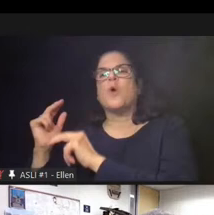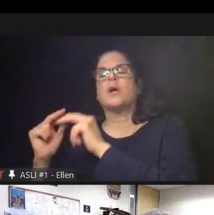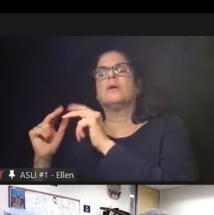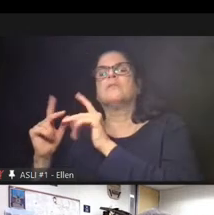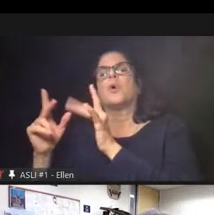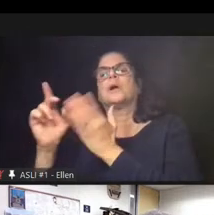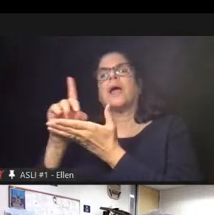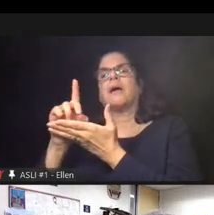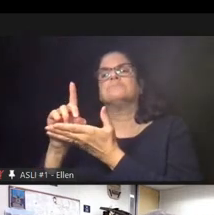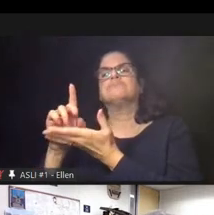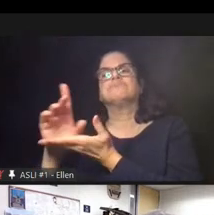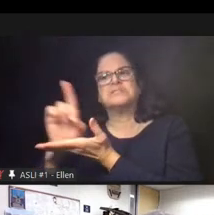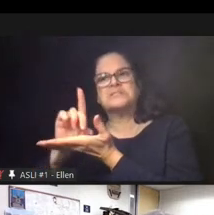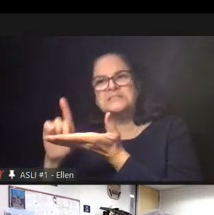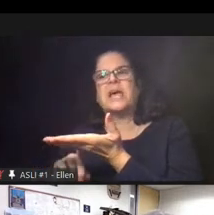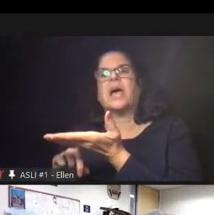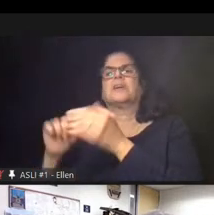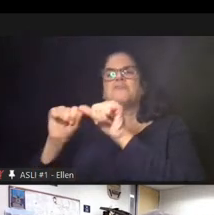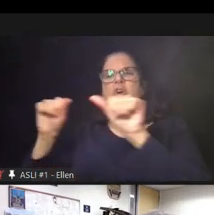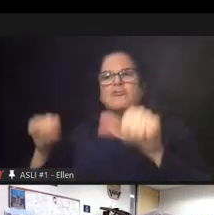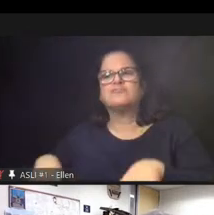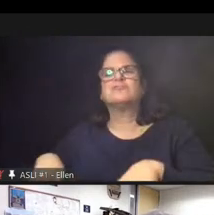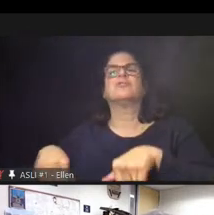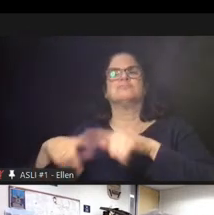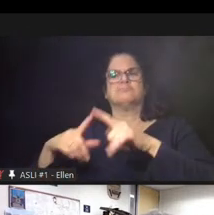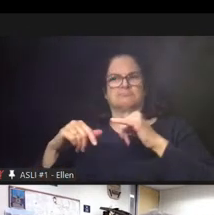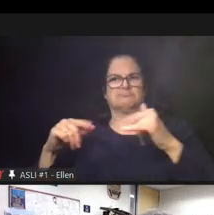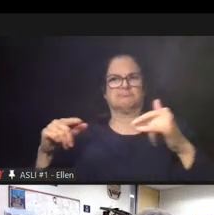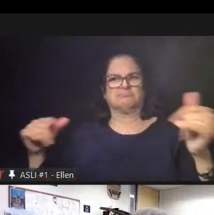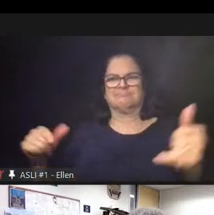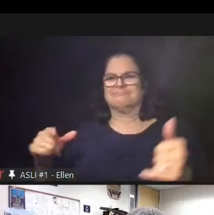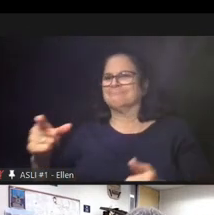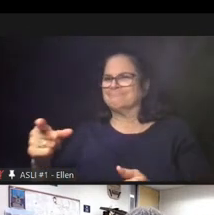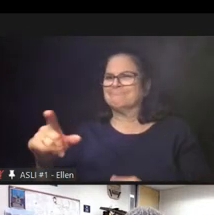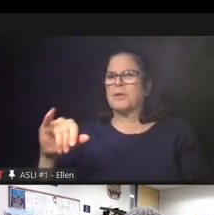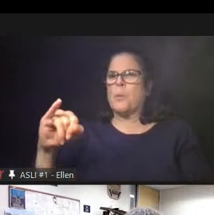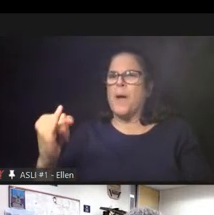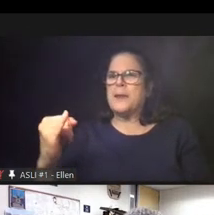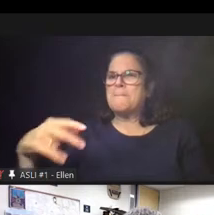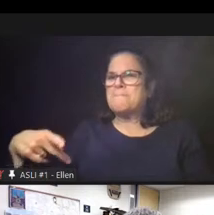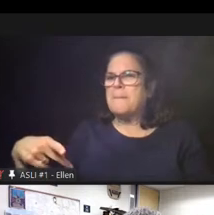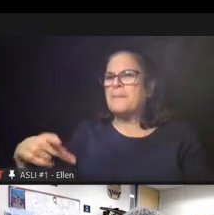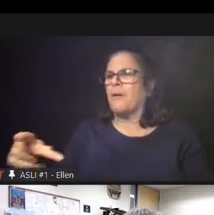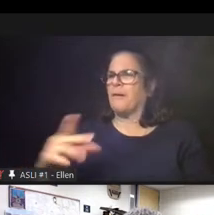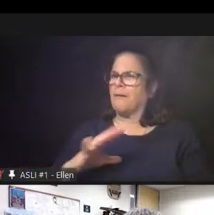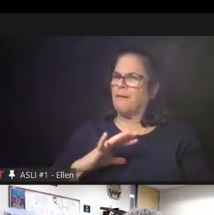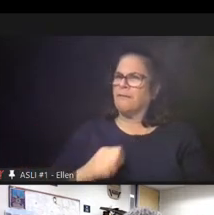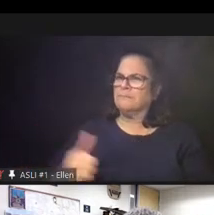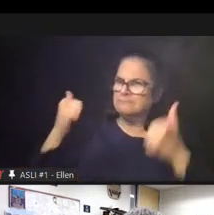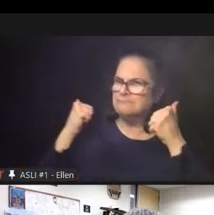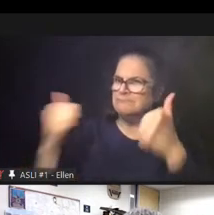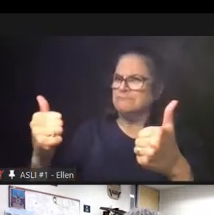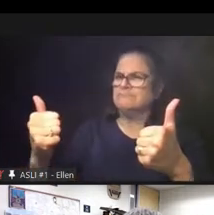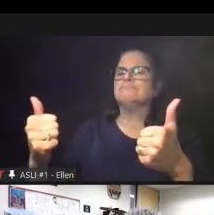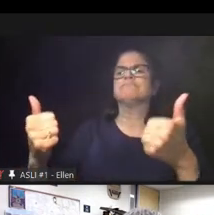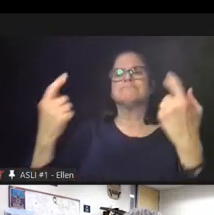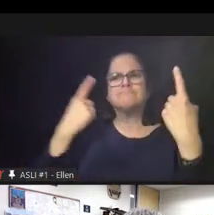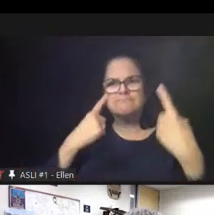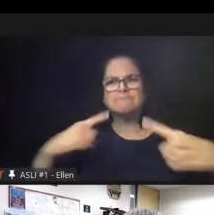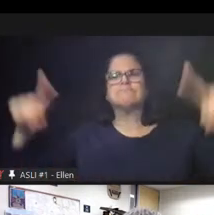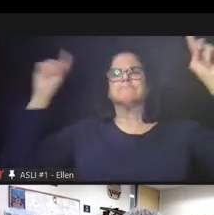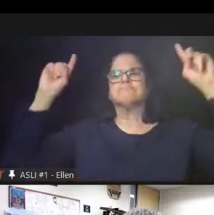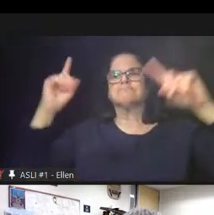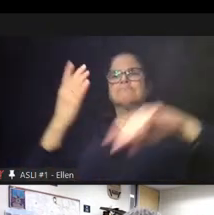that Juan Pablo just mentioned about this, and not only but they exceeded the goal. I think it's a major